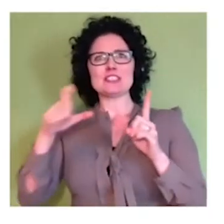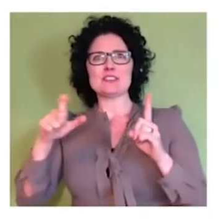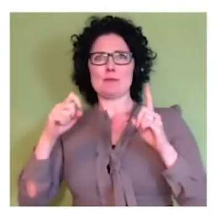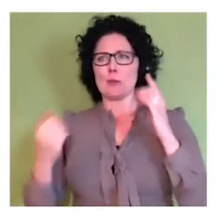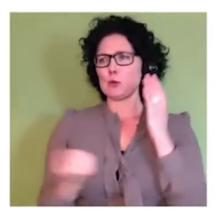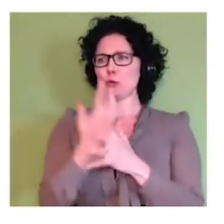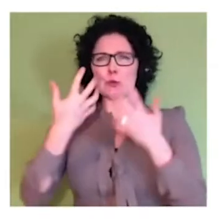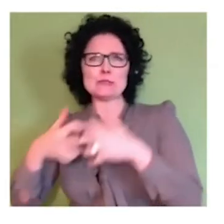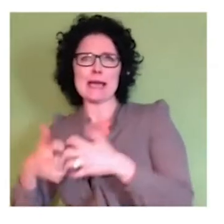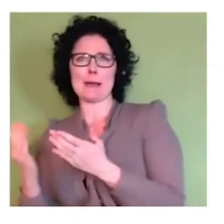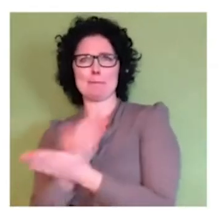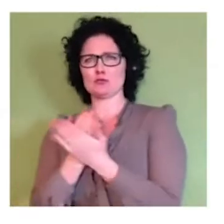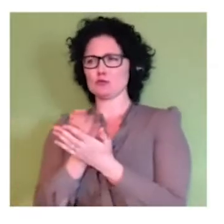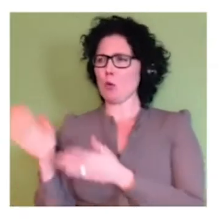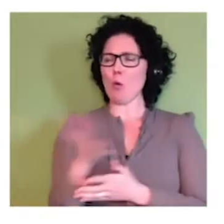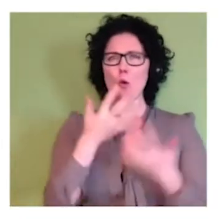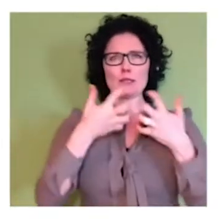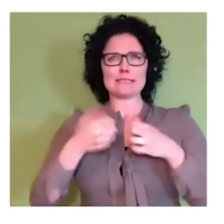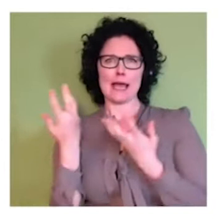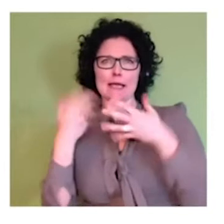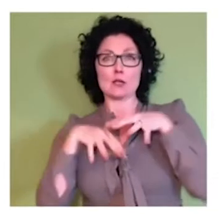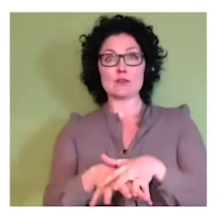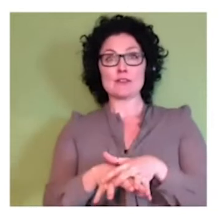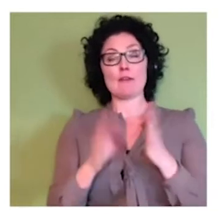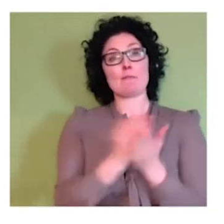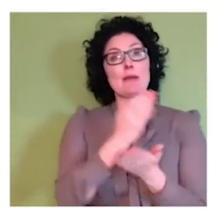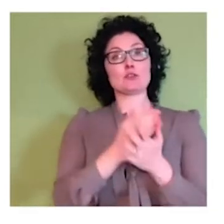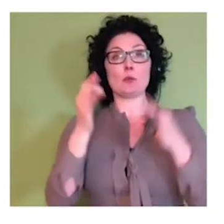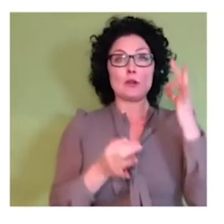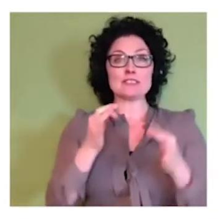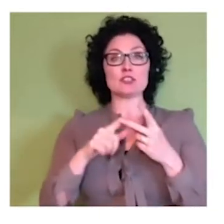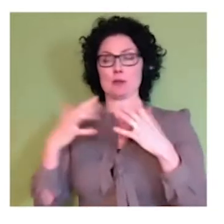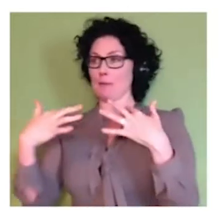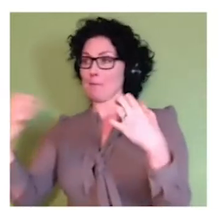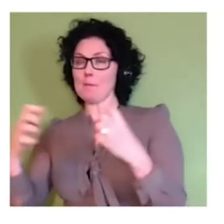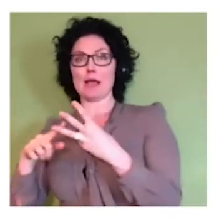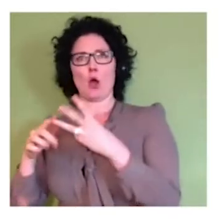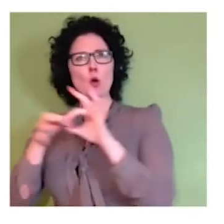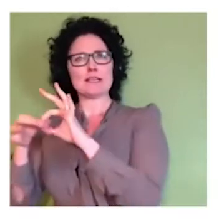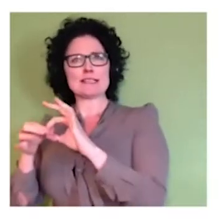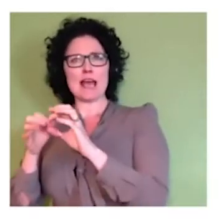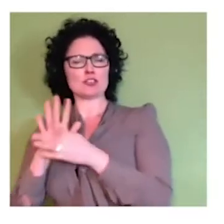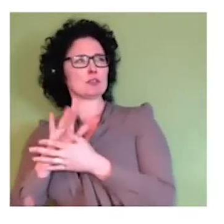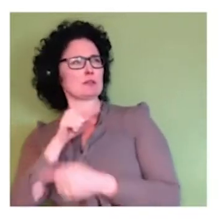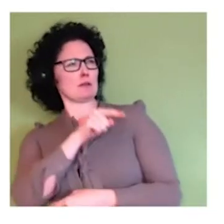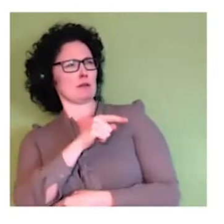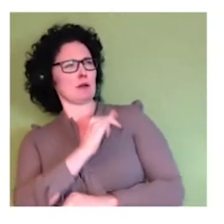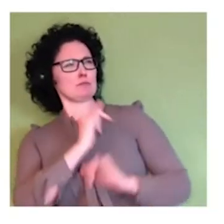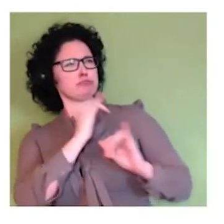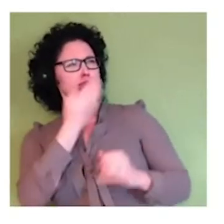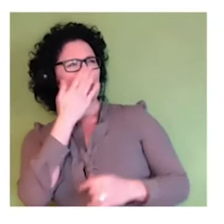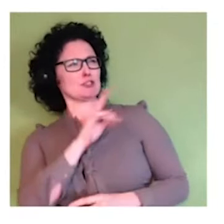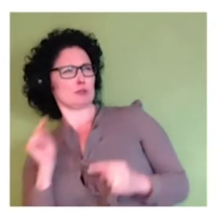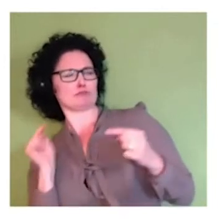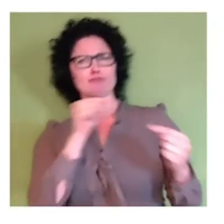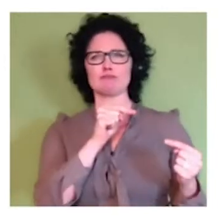be inclusive. We need organizations, politicians, and the public to challenge stigma and negative attitudes. We need